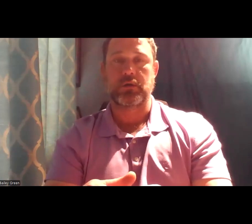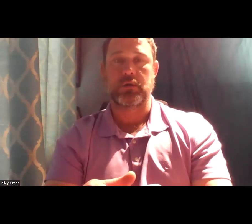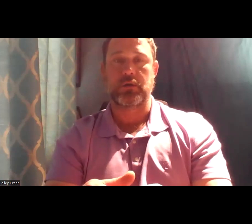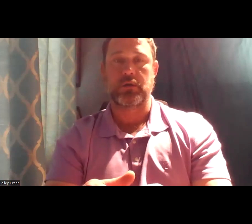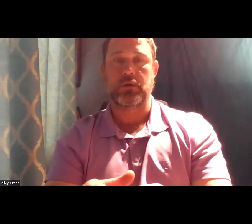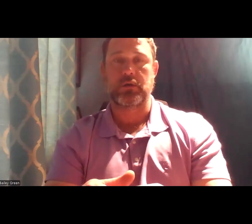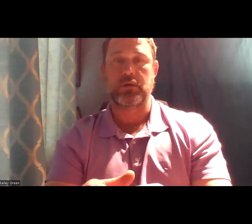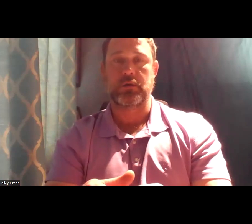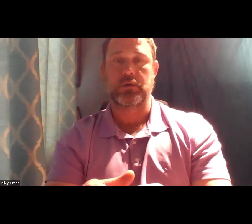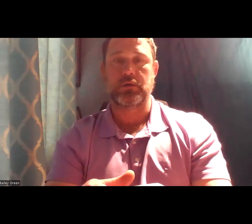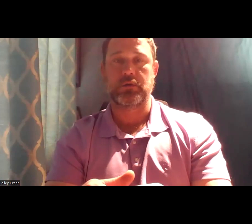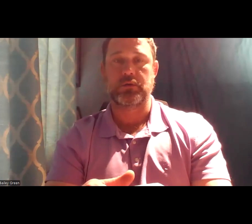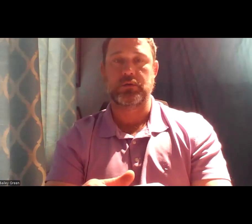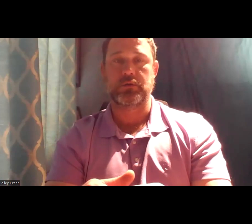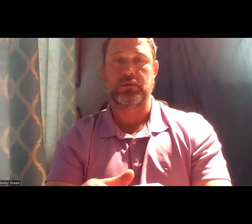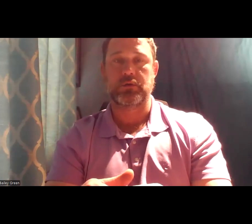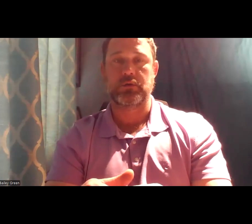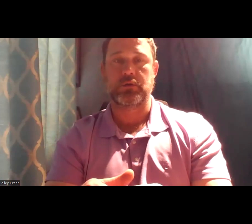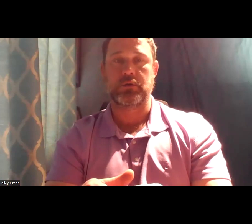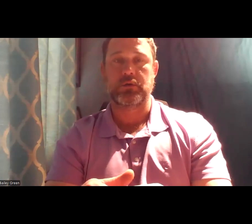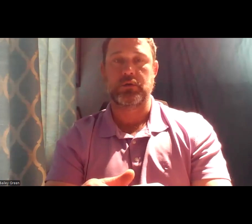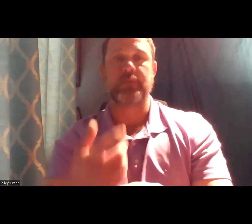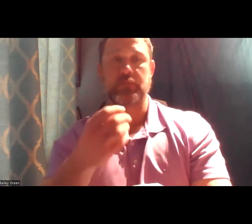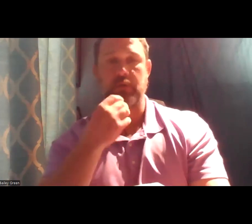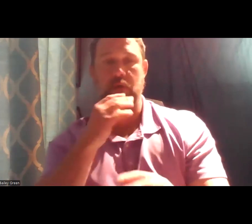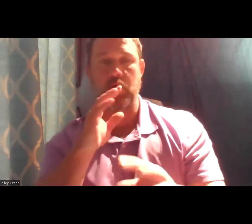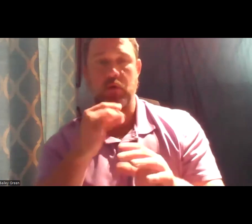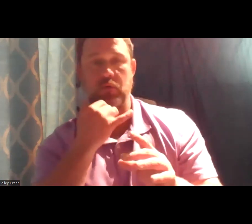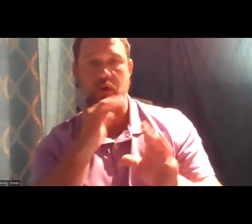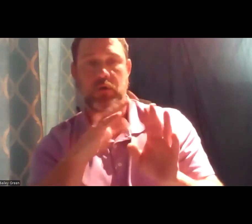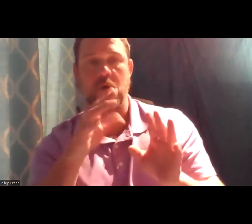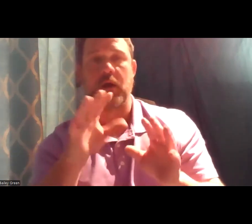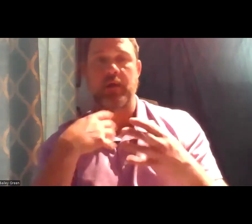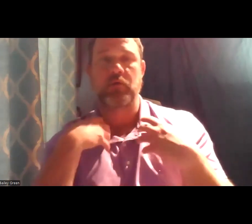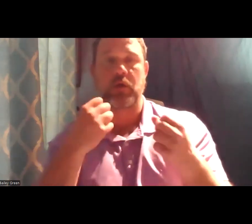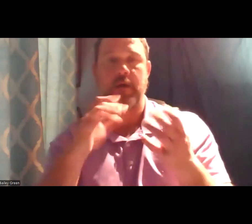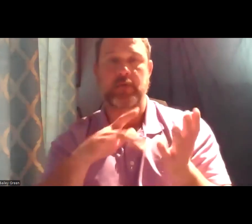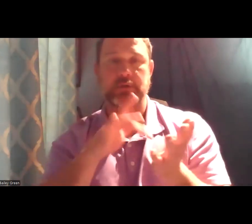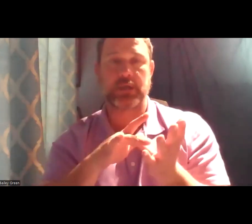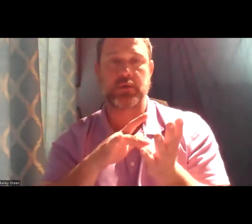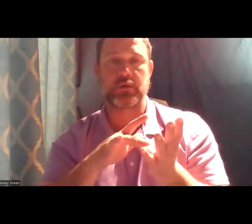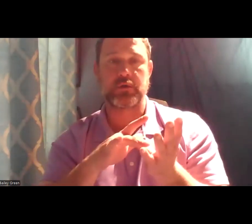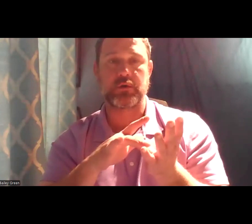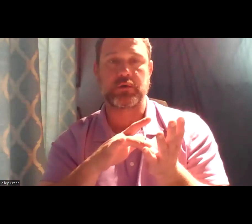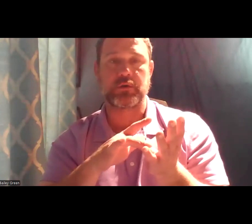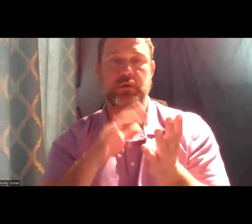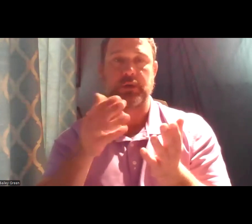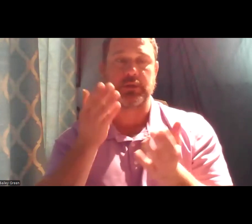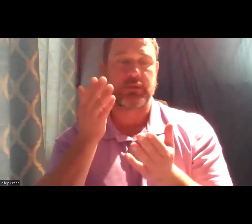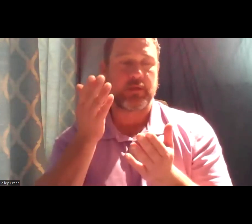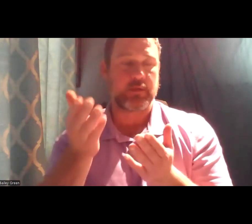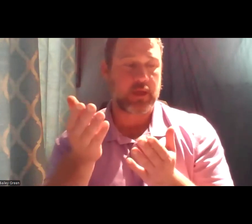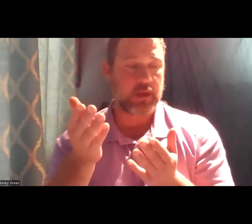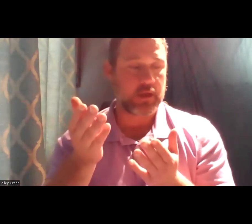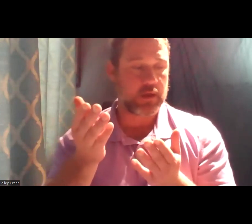We aspire for the no wrong door system, and having spent time in the recovery centers, I mean, it is there, people